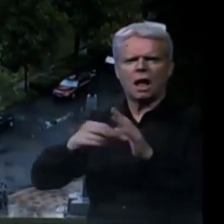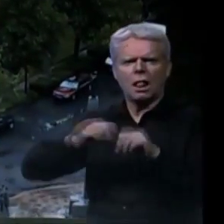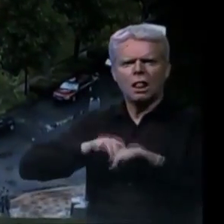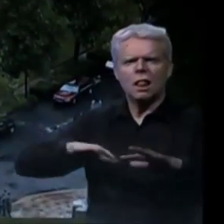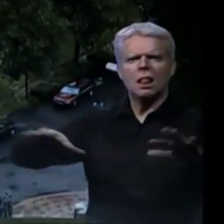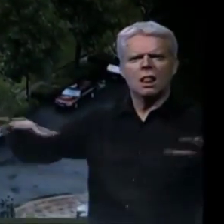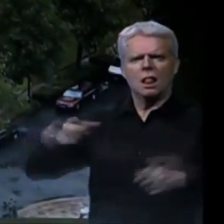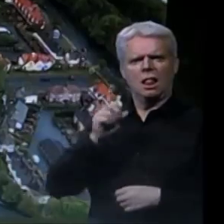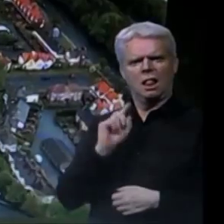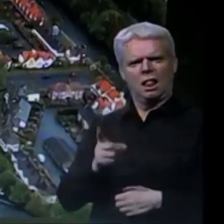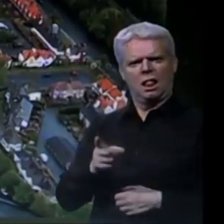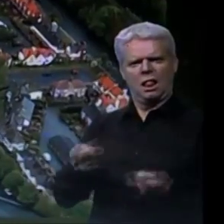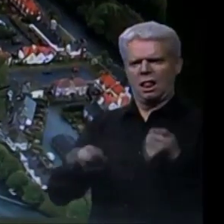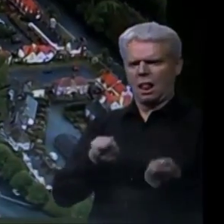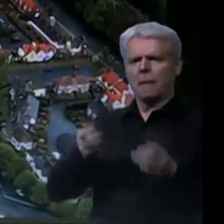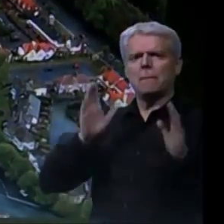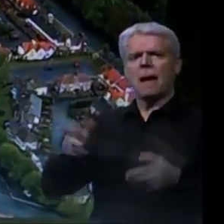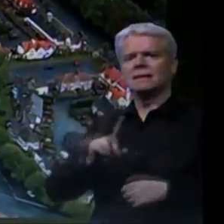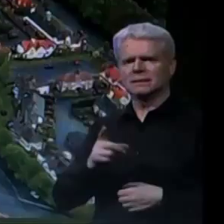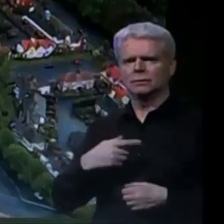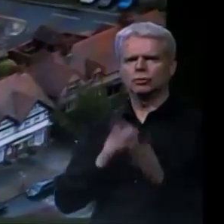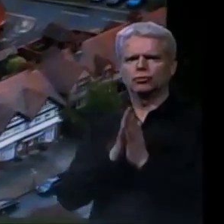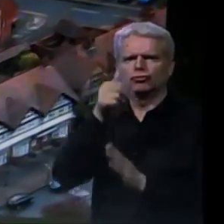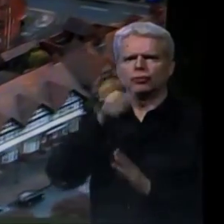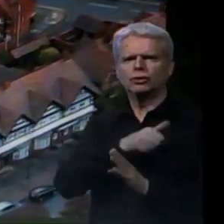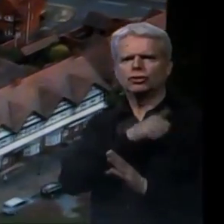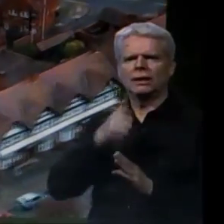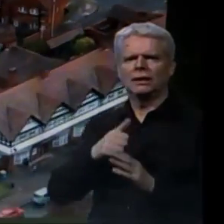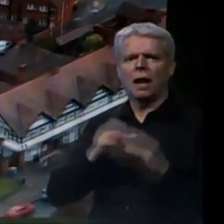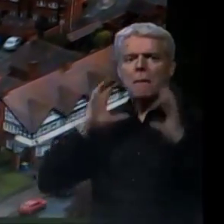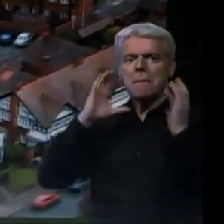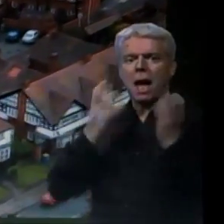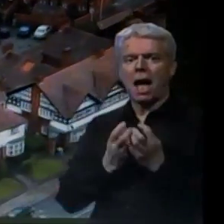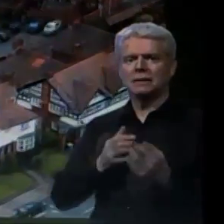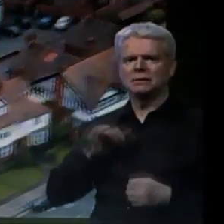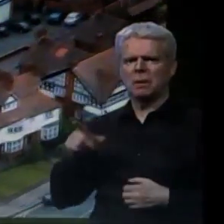Marx might not have been impressed, but I suspect that Lever's workers were grateful.